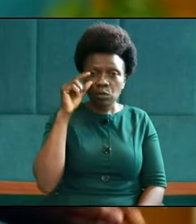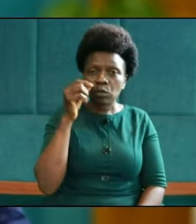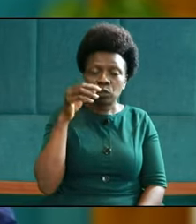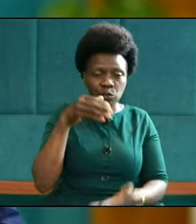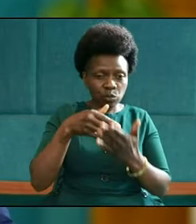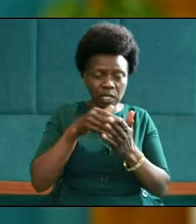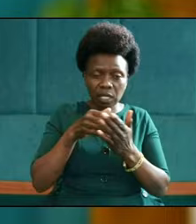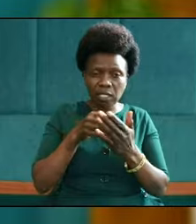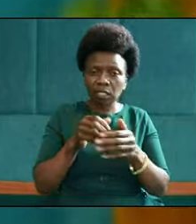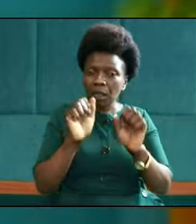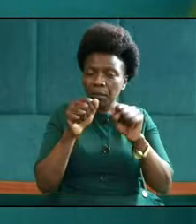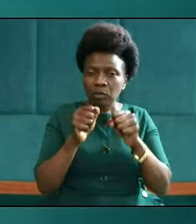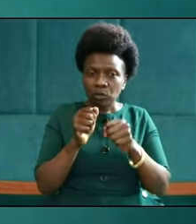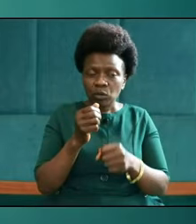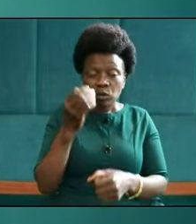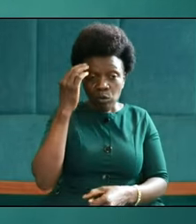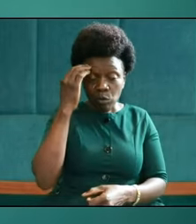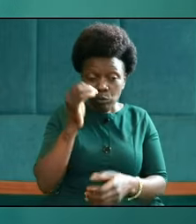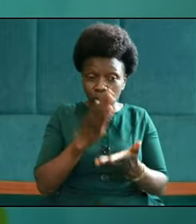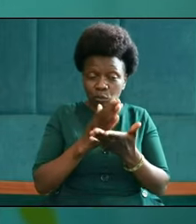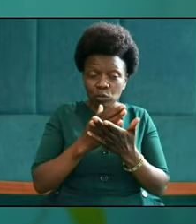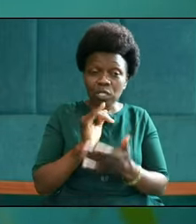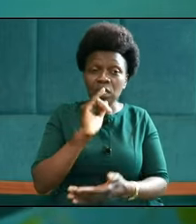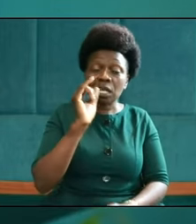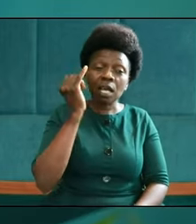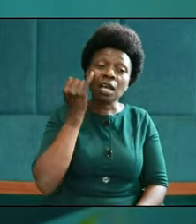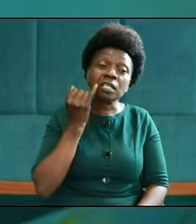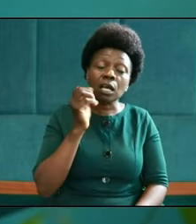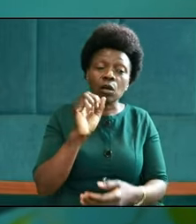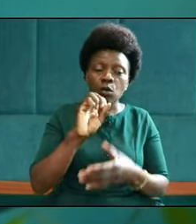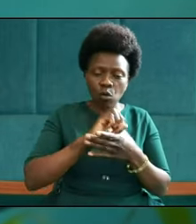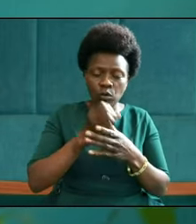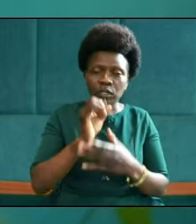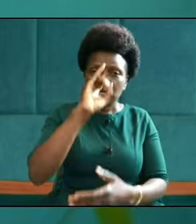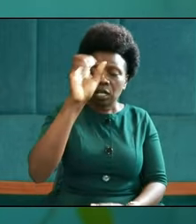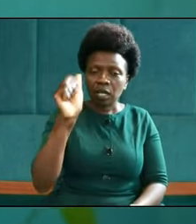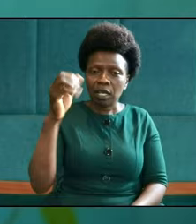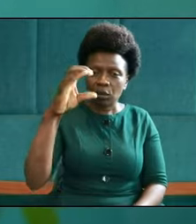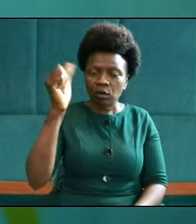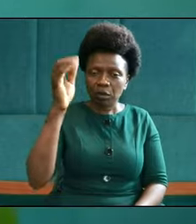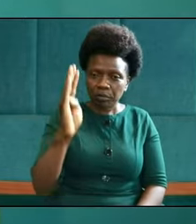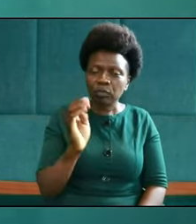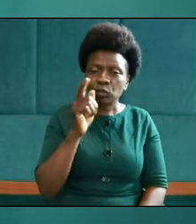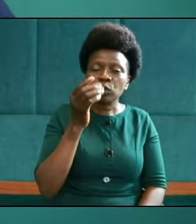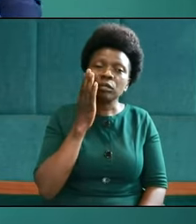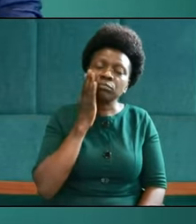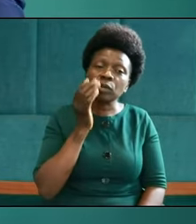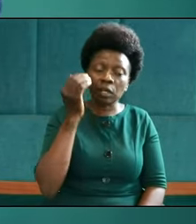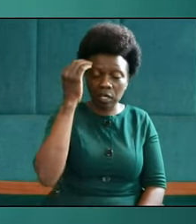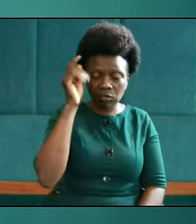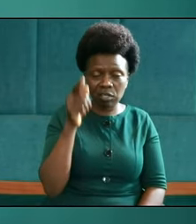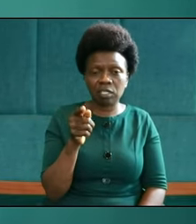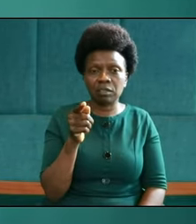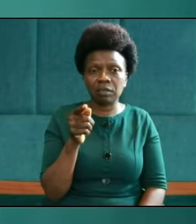could not be able to identify whether this is Isaac or Jacob. So the mother knew this. This